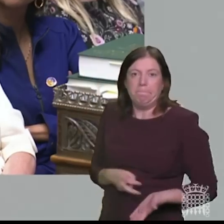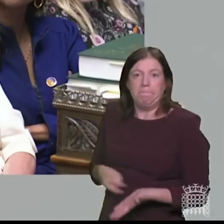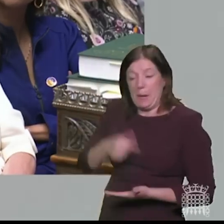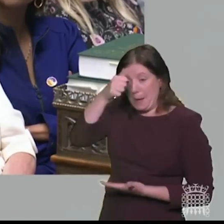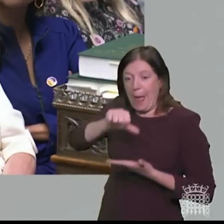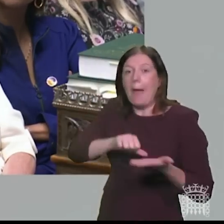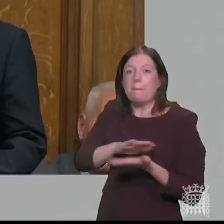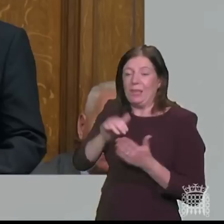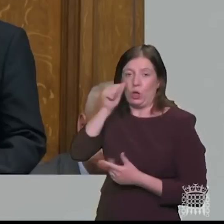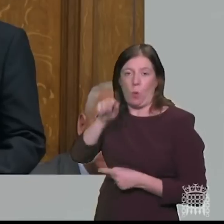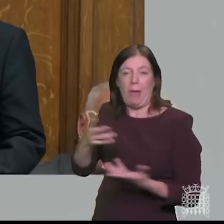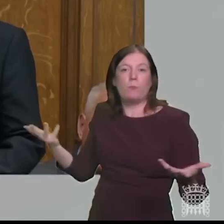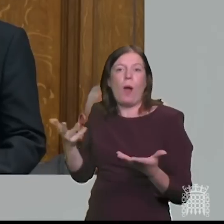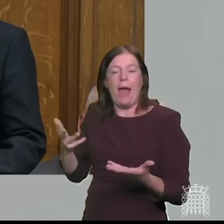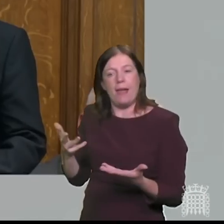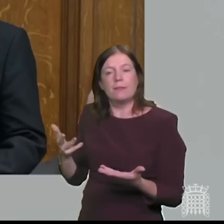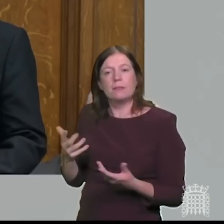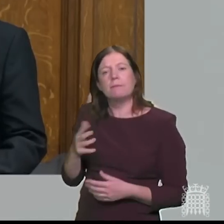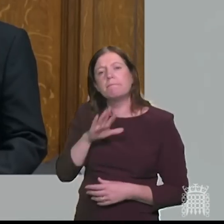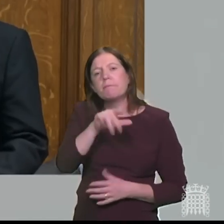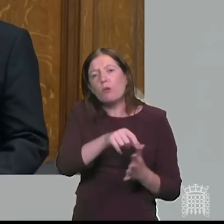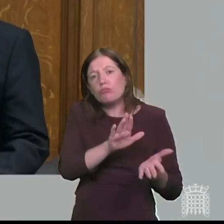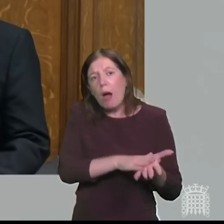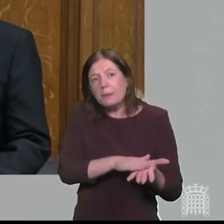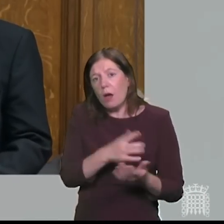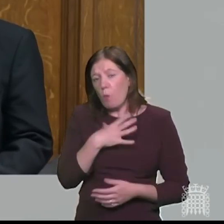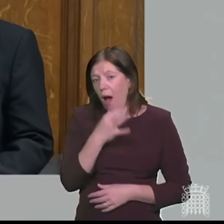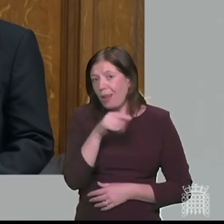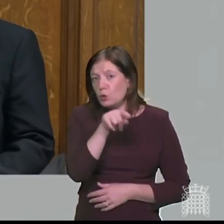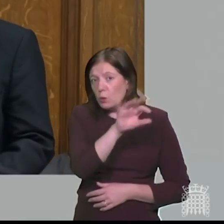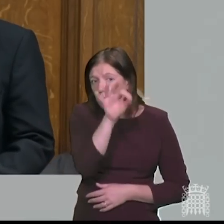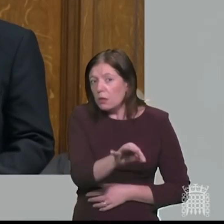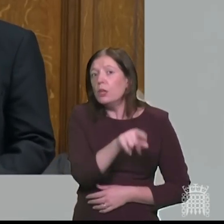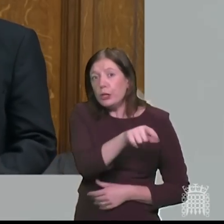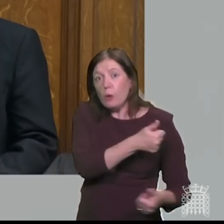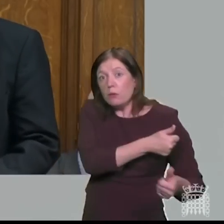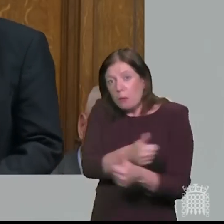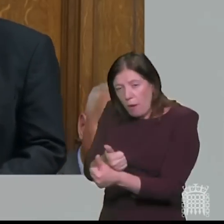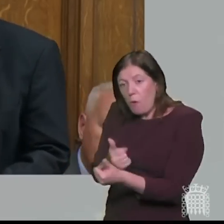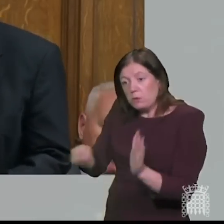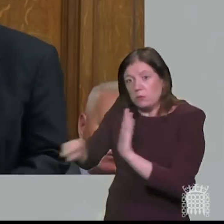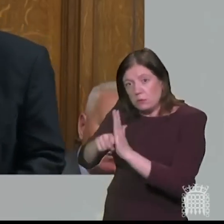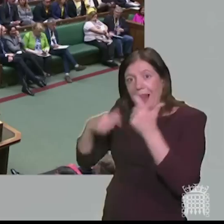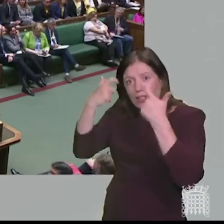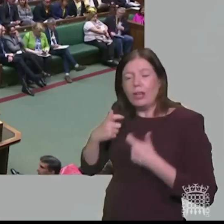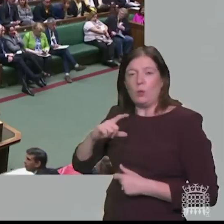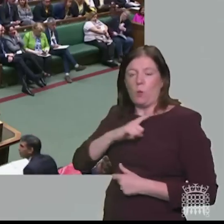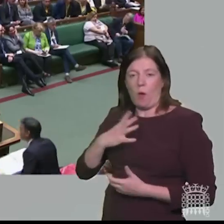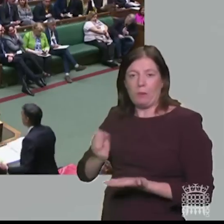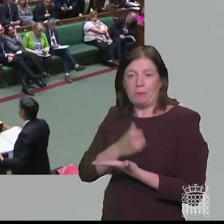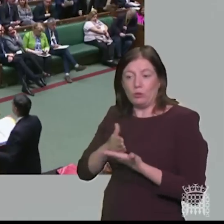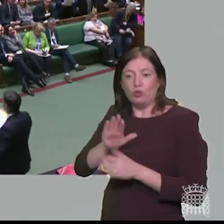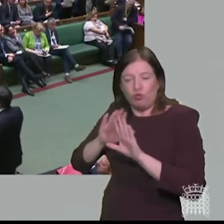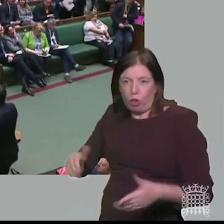Will the Prime Minister commit to bringing forward necessary legislation to combat this crisis for our children as a matter of urgency? Prime